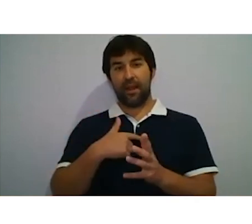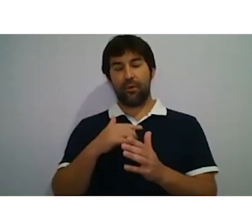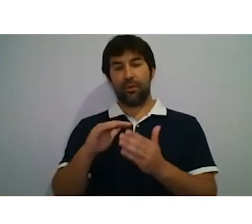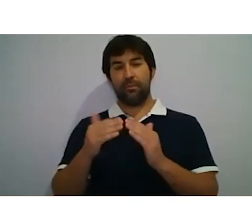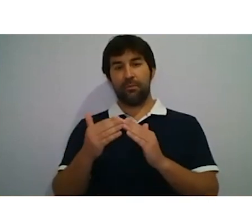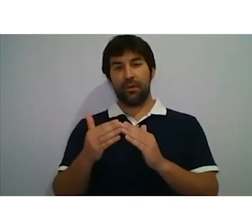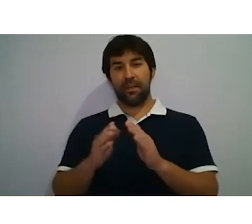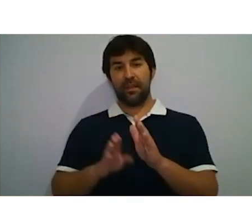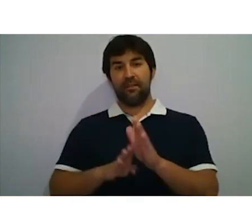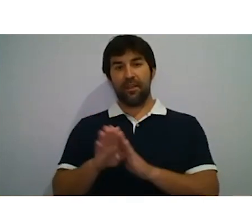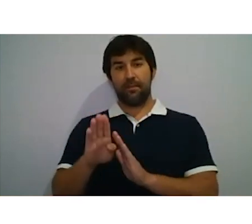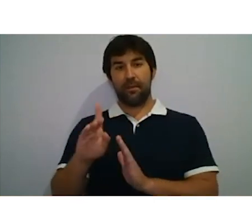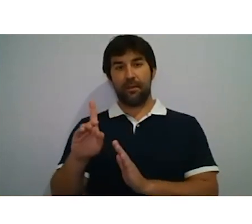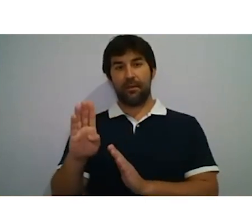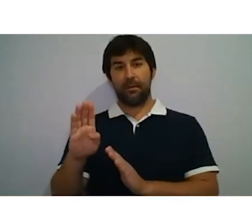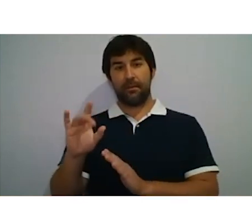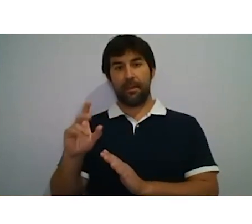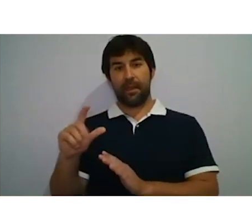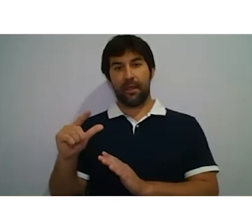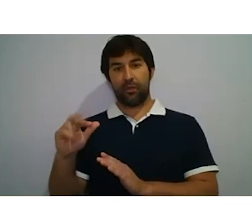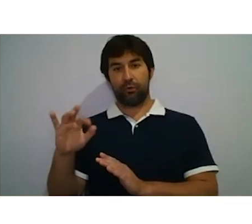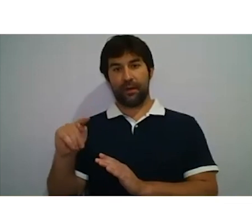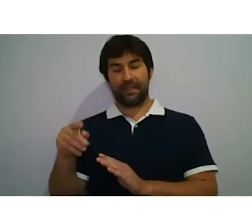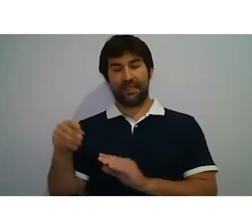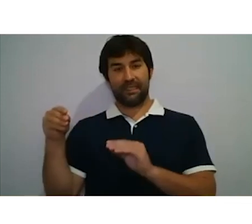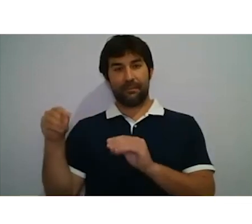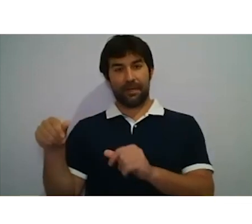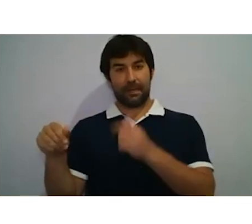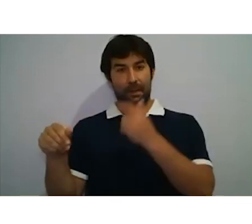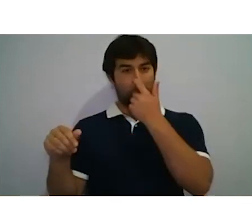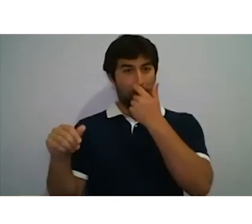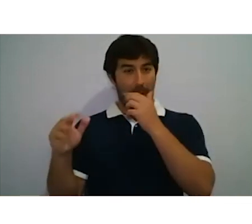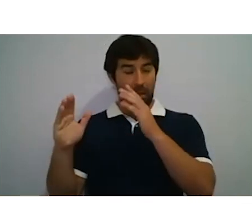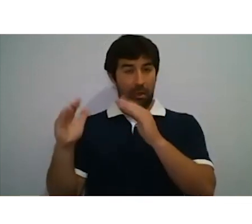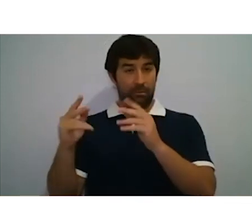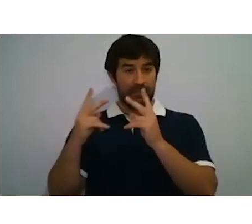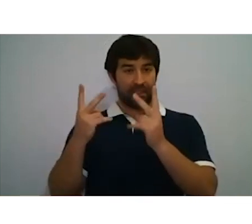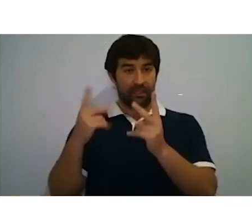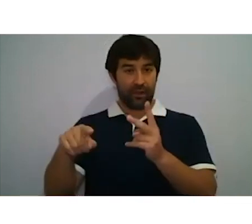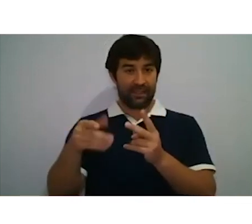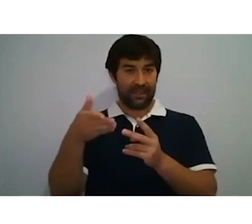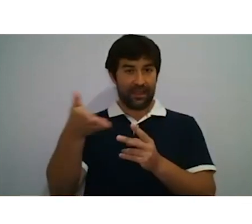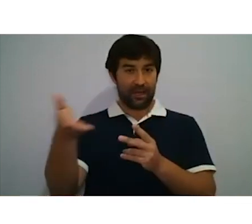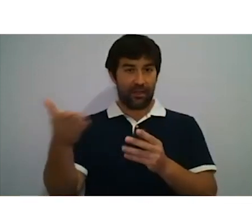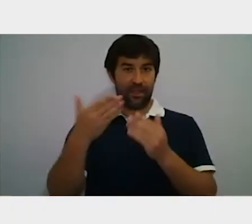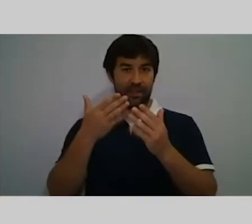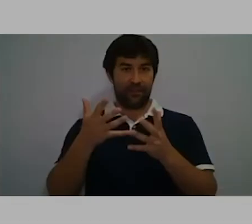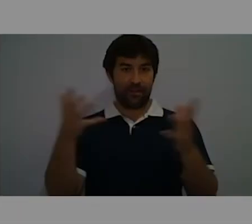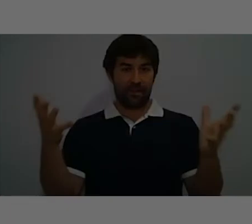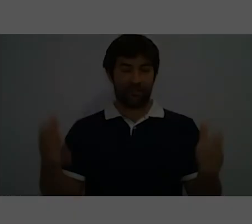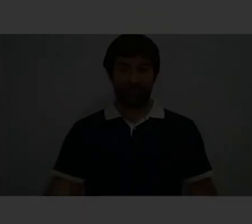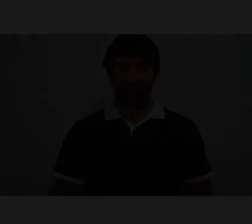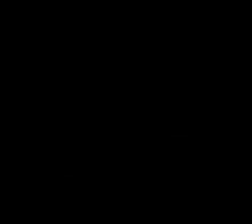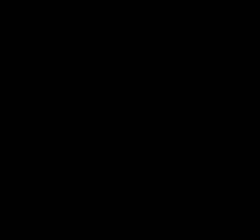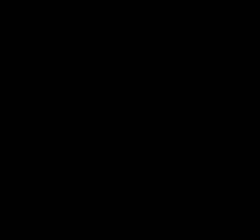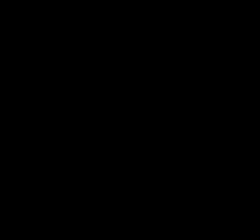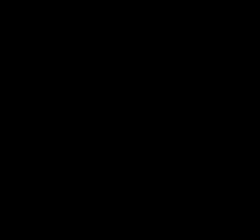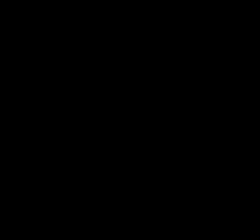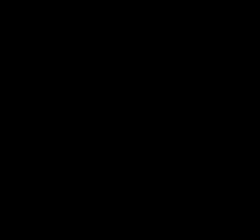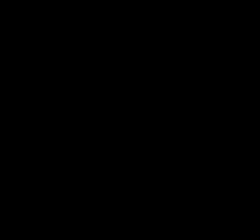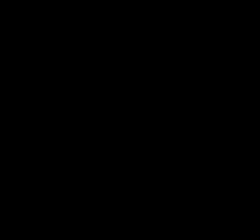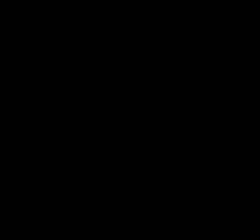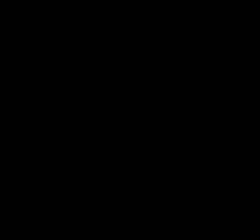first came to the city, that's something that Karina raised to me almost immediately. So those conversations are really important, but I